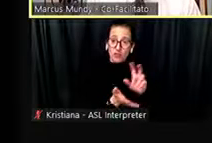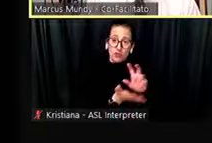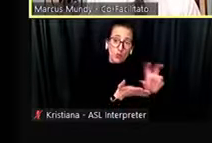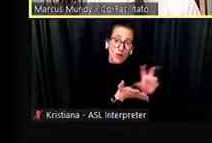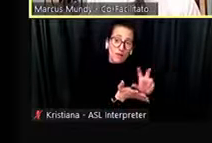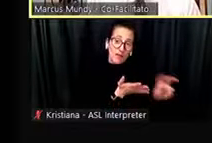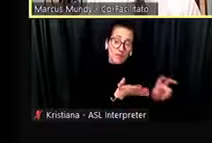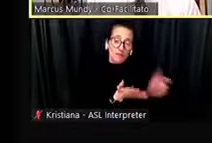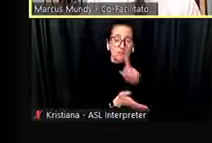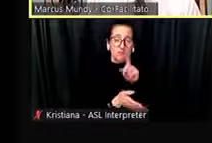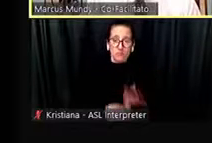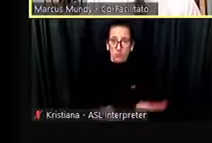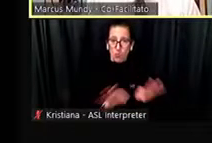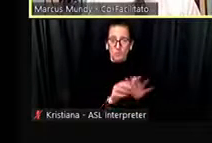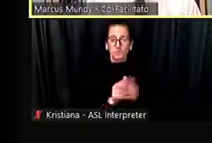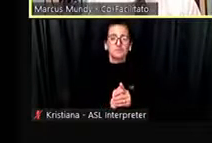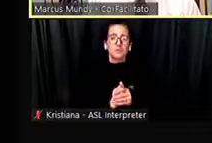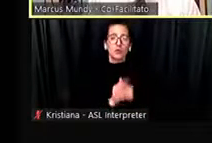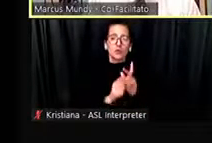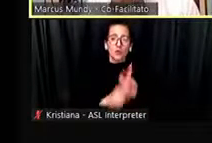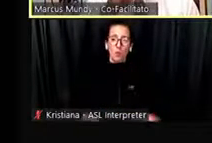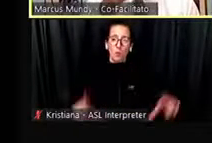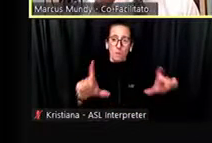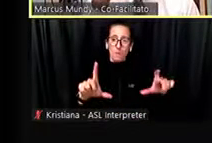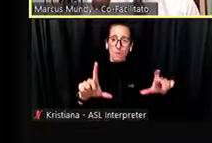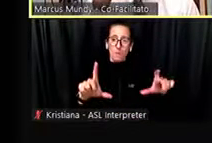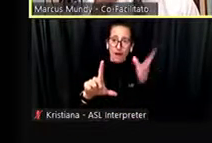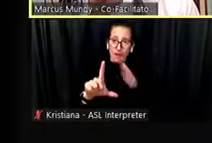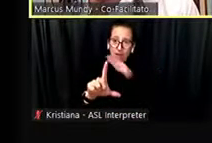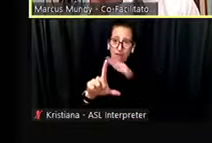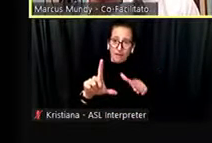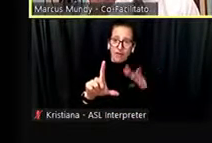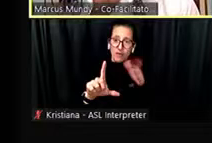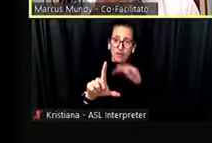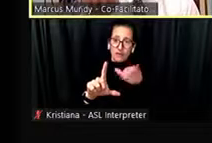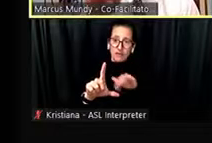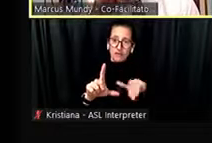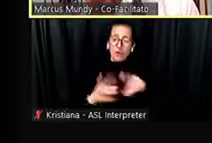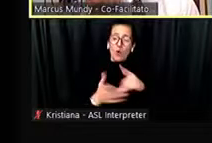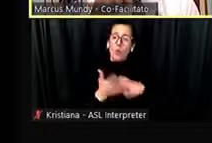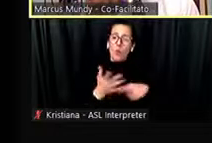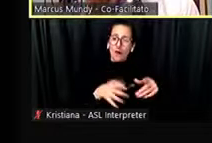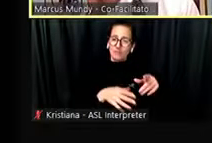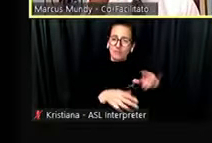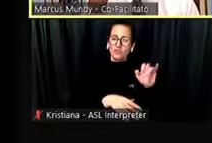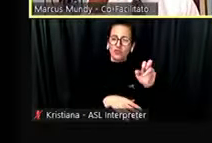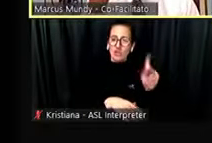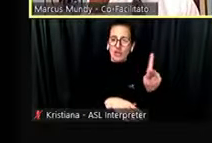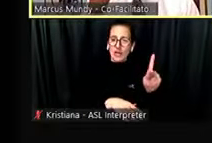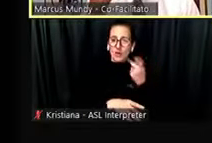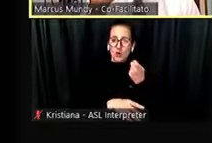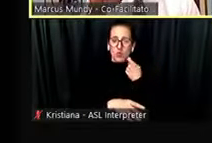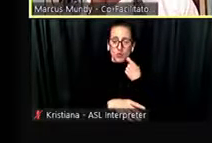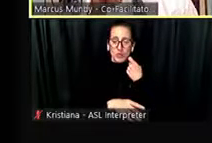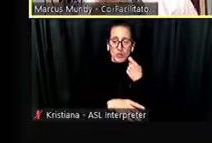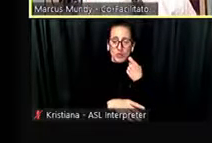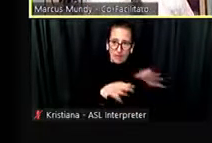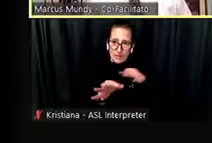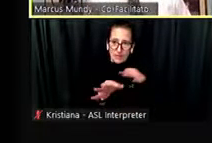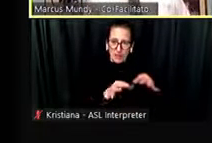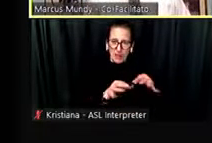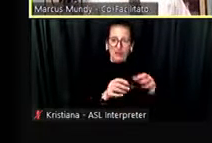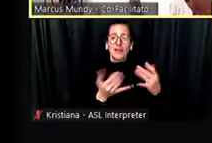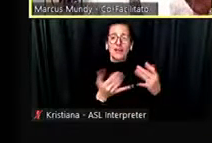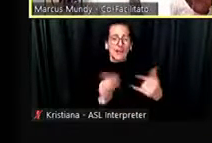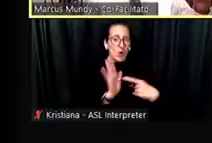Speaking of slicing up the pie, this is what you heard again from Jack. This is just the percentage basis, but what Jack showed